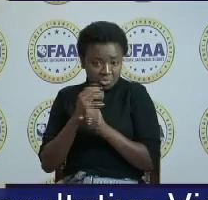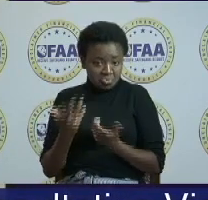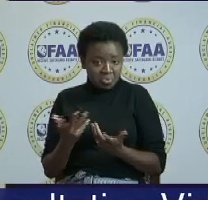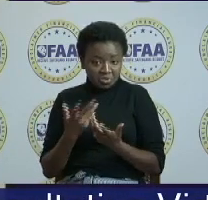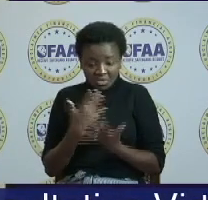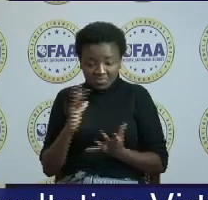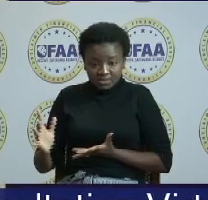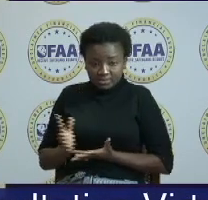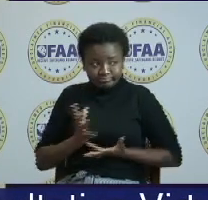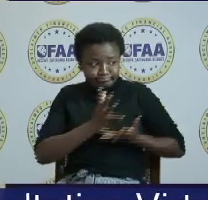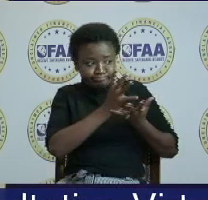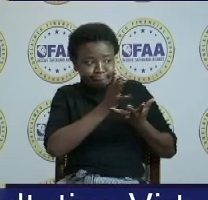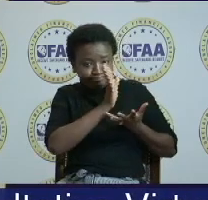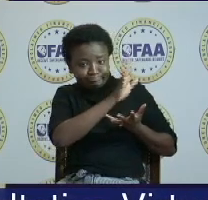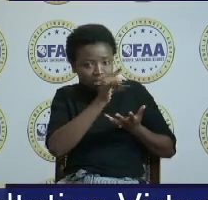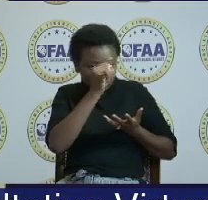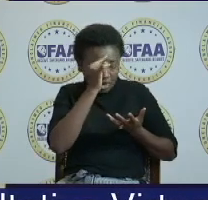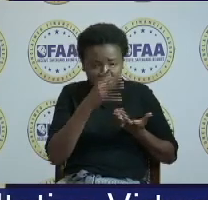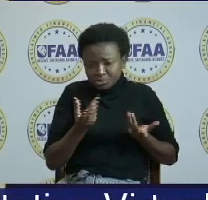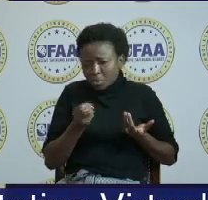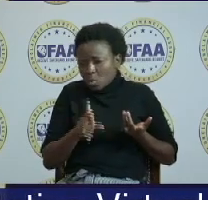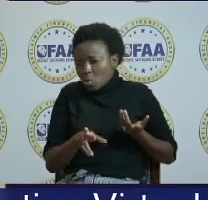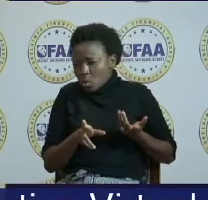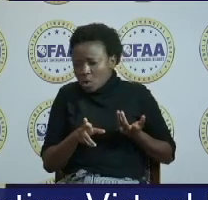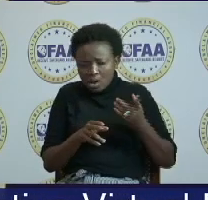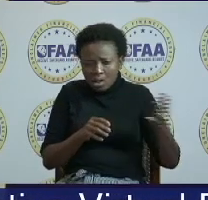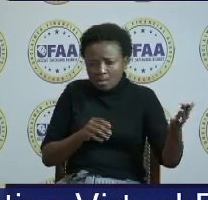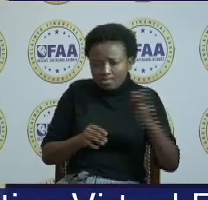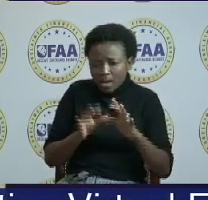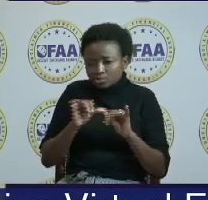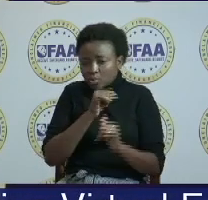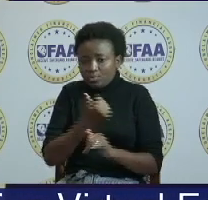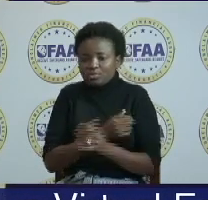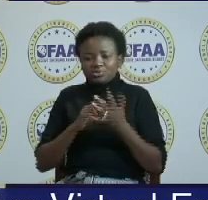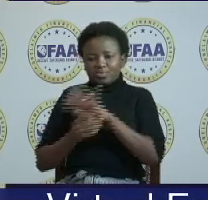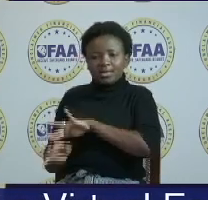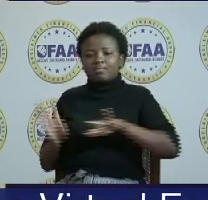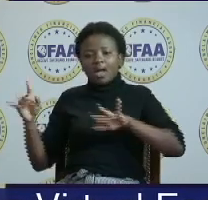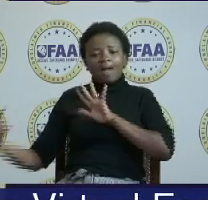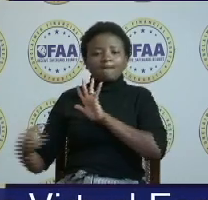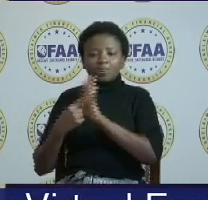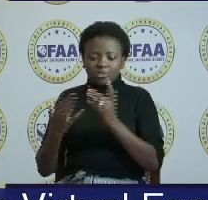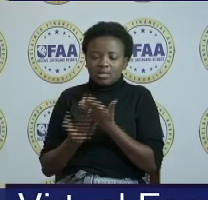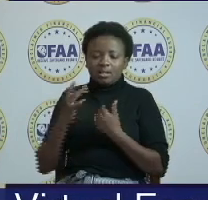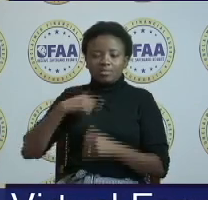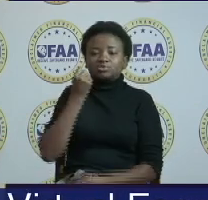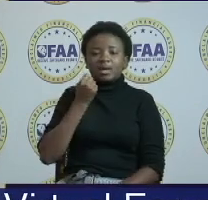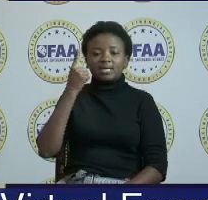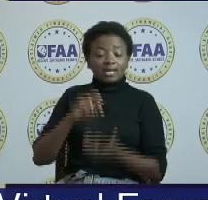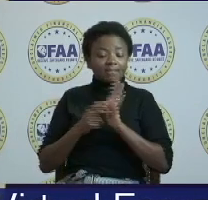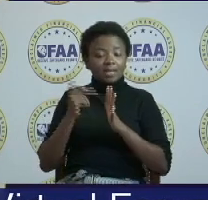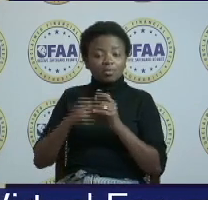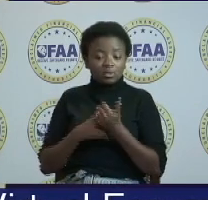assets submitted to the authority? I'm sure now with that being clear, or sort of putting into perspective, it helps to answer this question